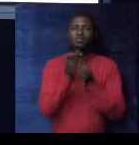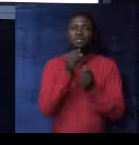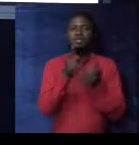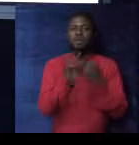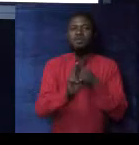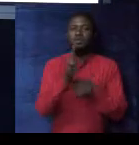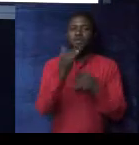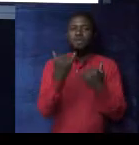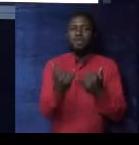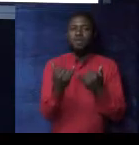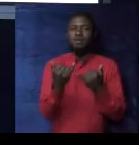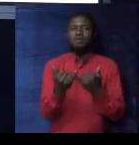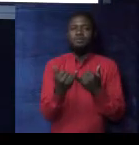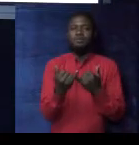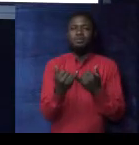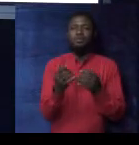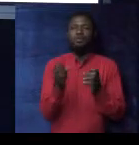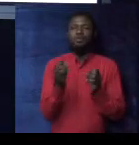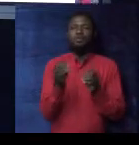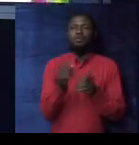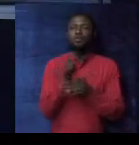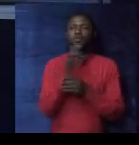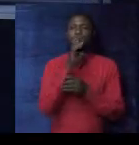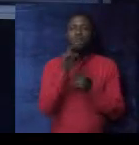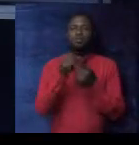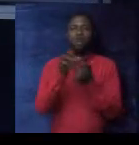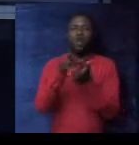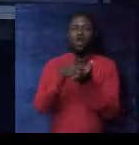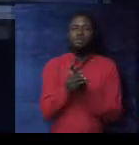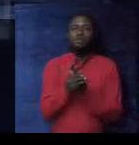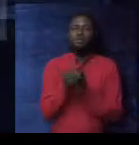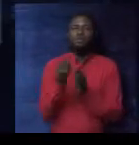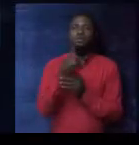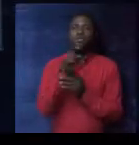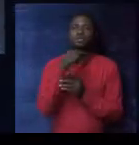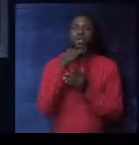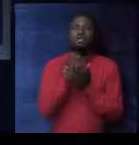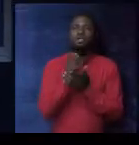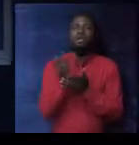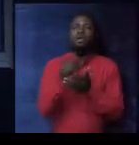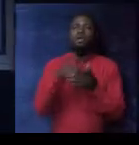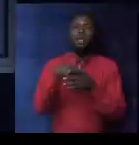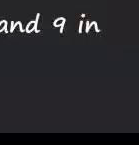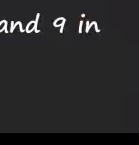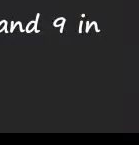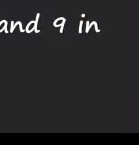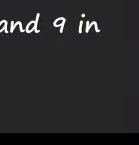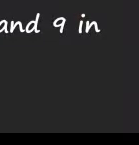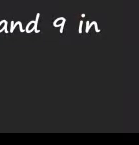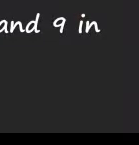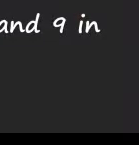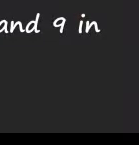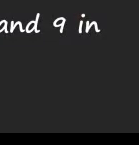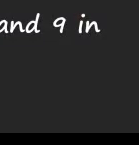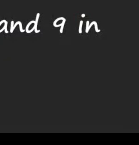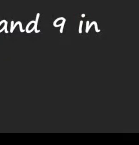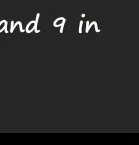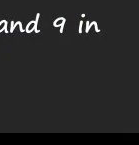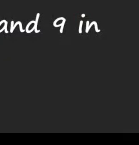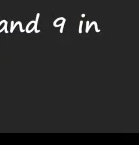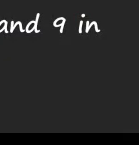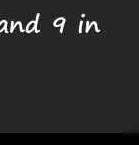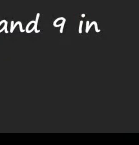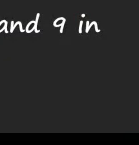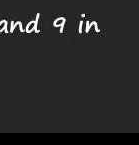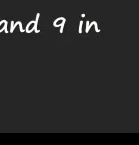which is coming up right about now. So you have to copy this. Question says, write out the value of 6, 4, and 7